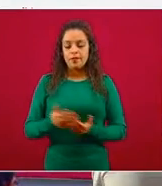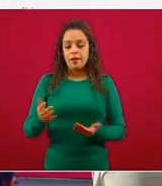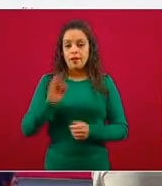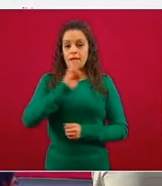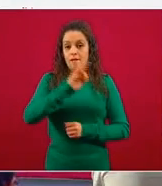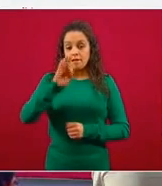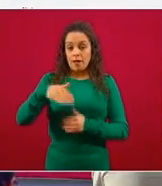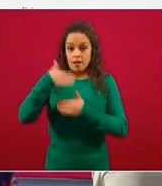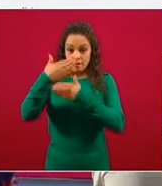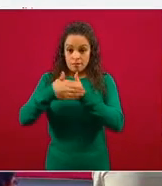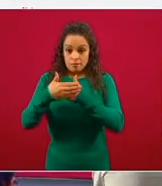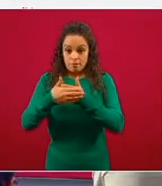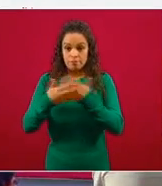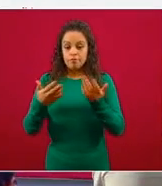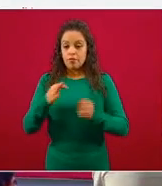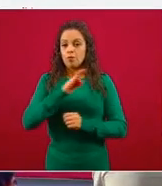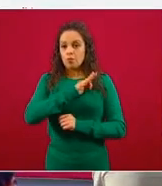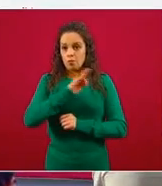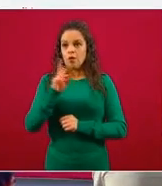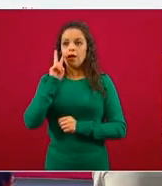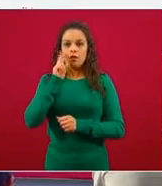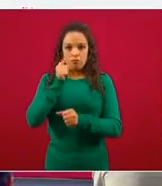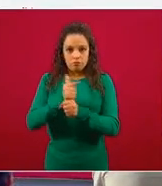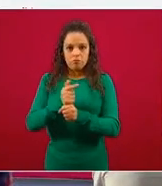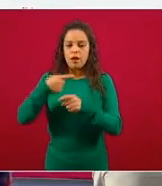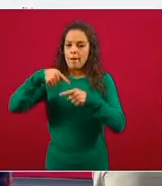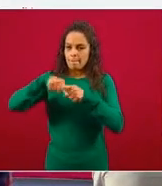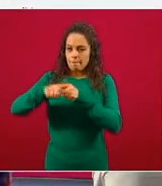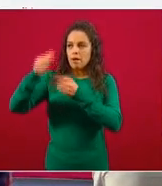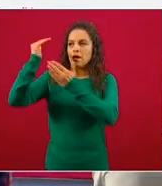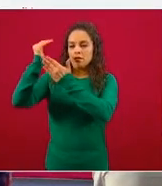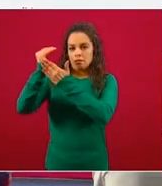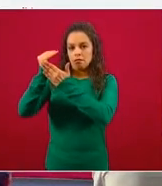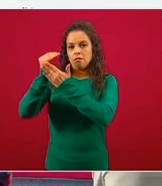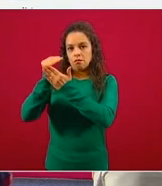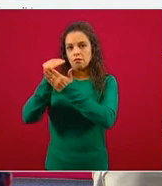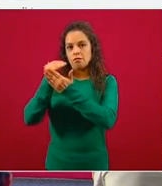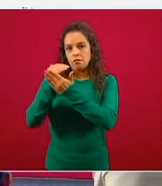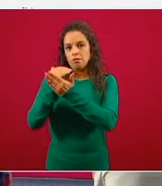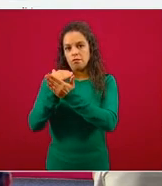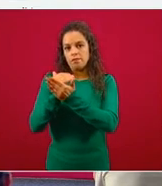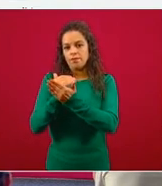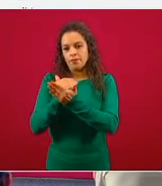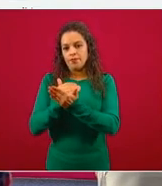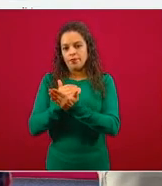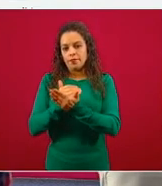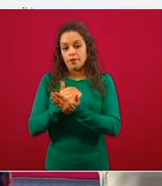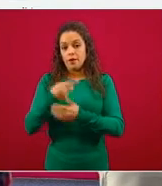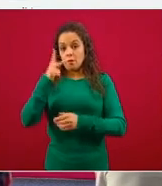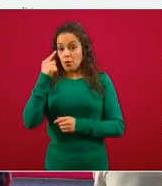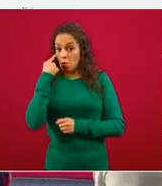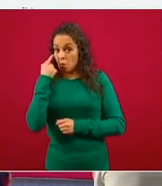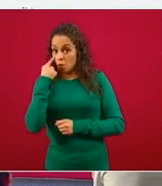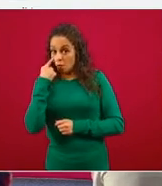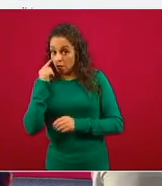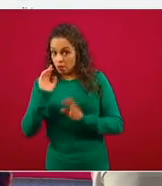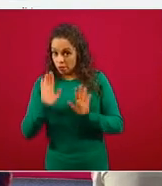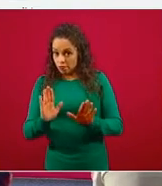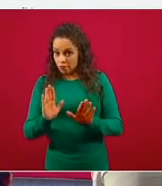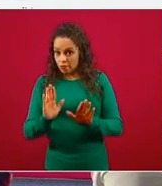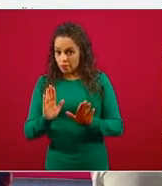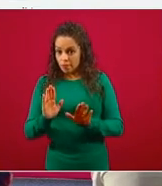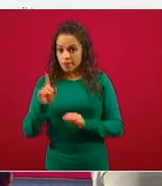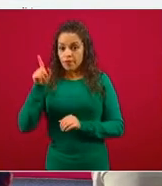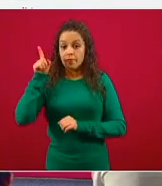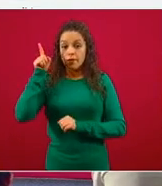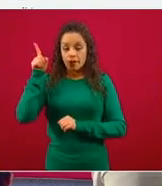that in the next couple of days, we will see a greater reduction in the number of new cases. And I